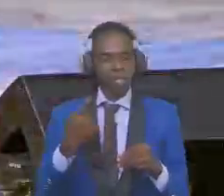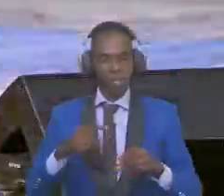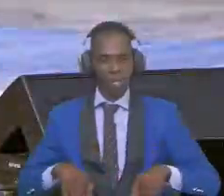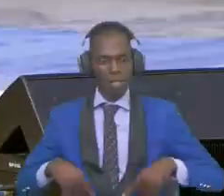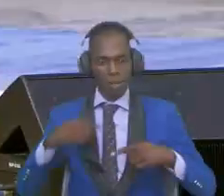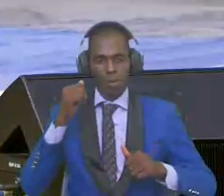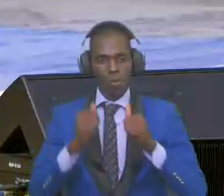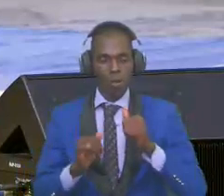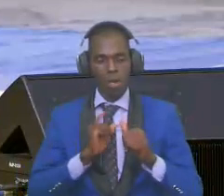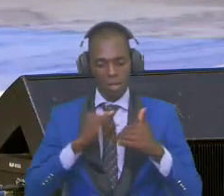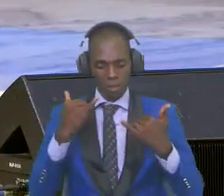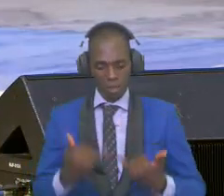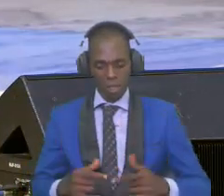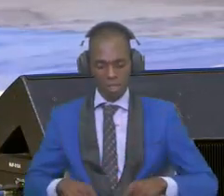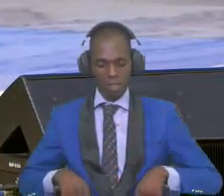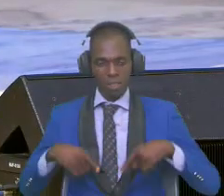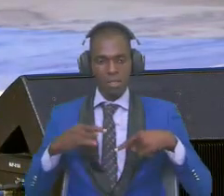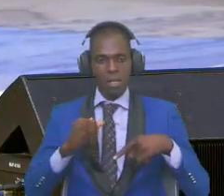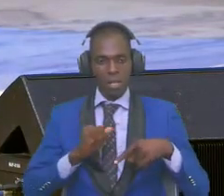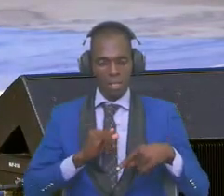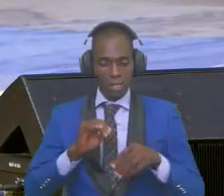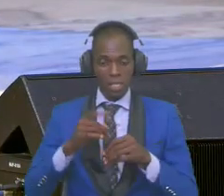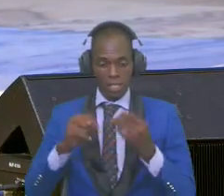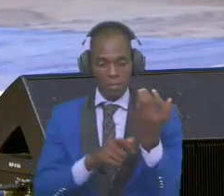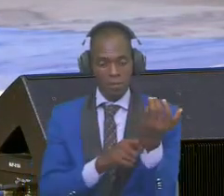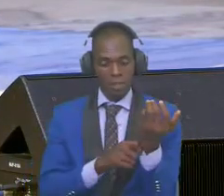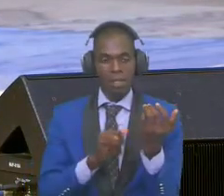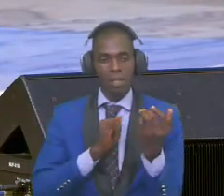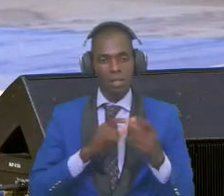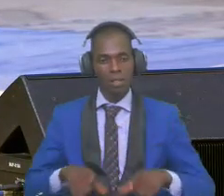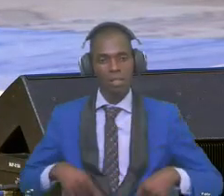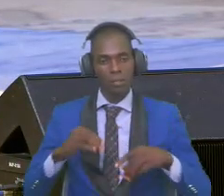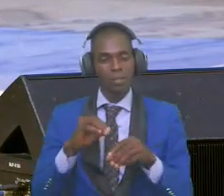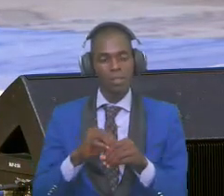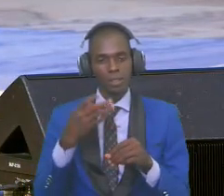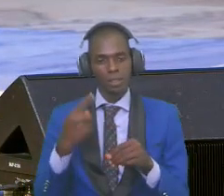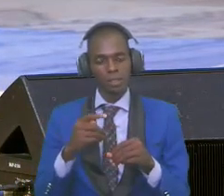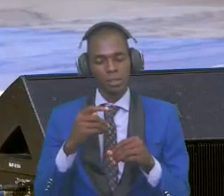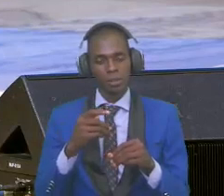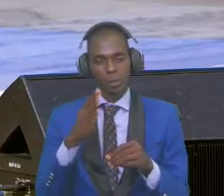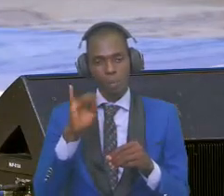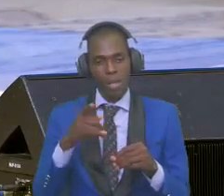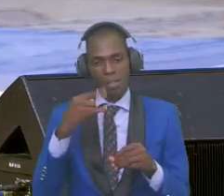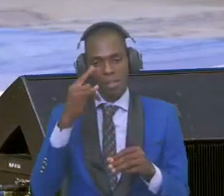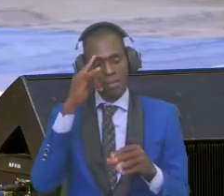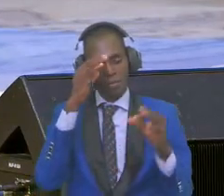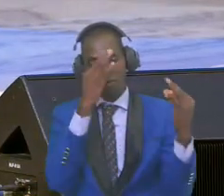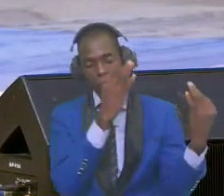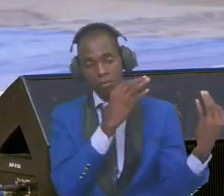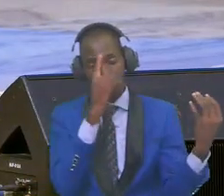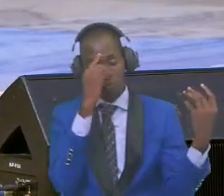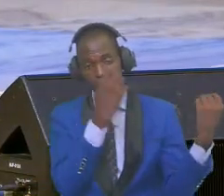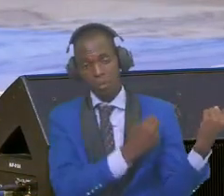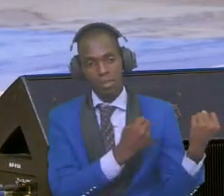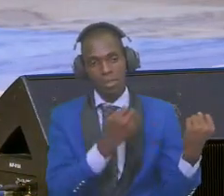live in the flesh, I live by the faith of the Son of God, who loved